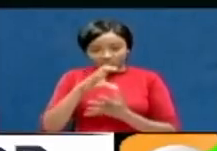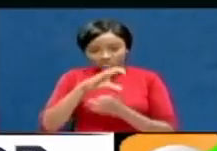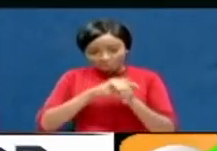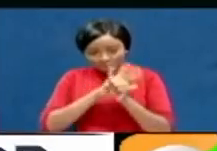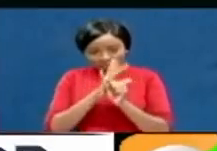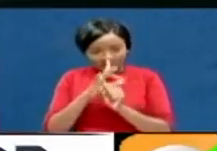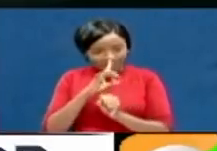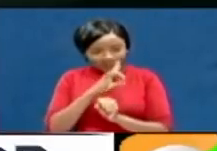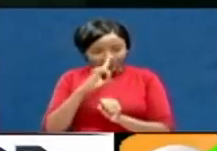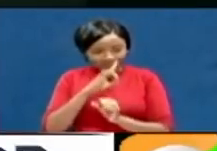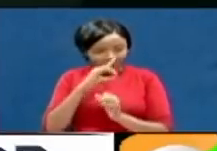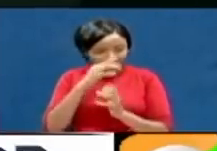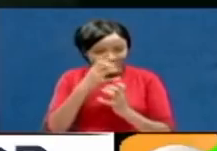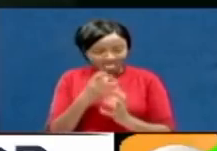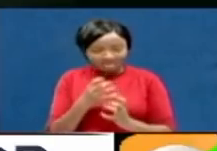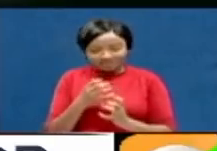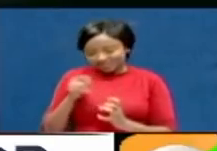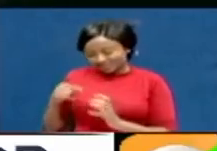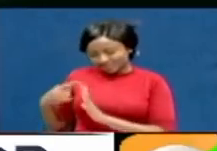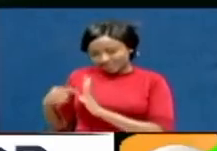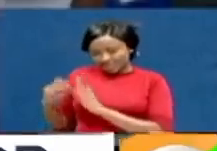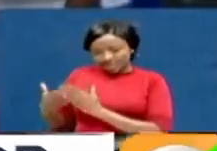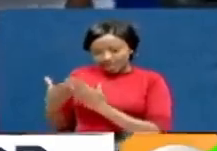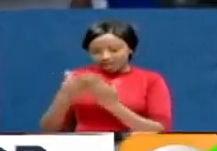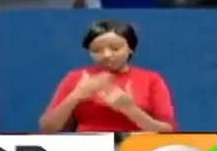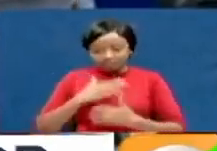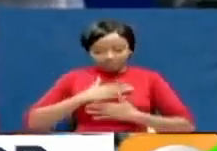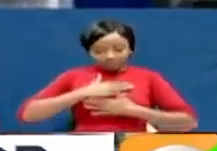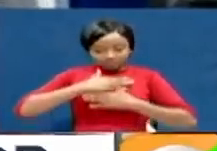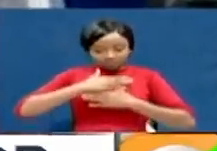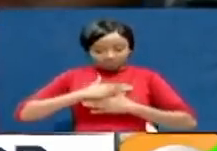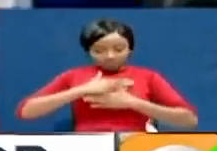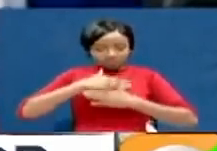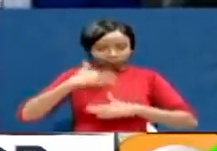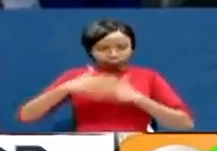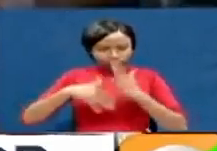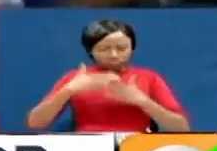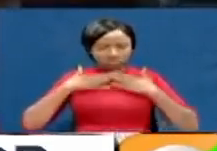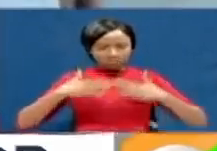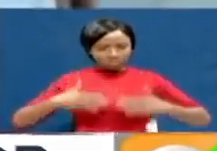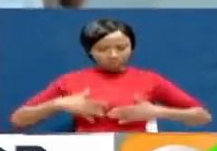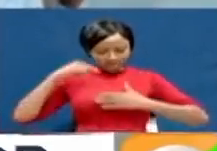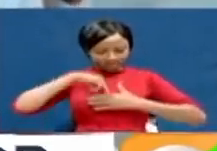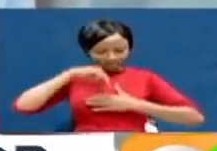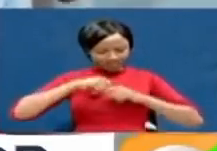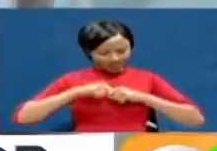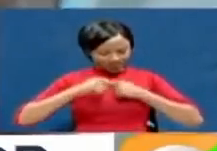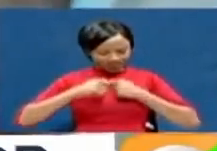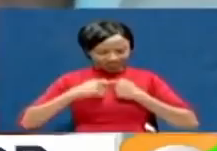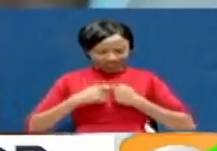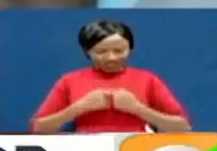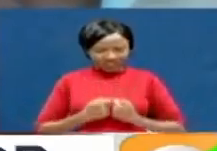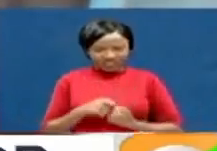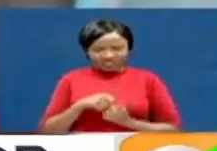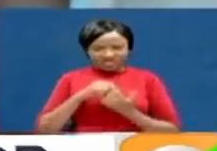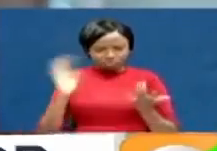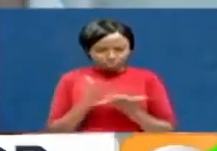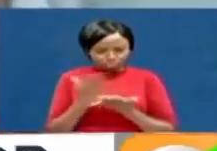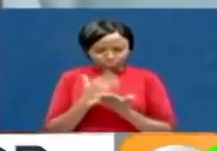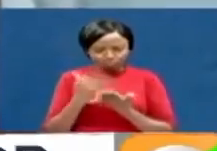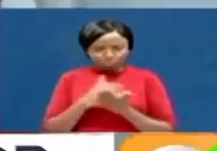these ventilators could keep them alive long enough for their bodies to fight off the virus. The most